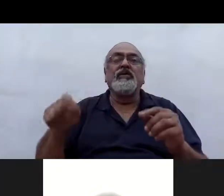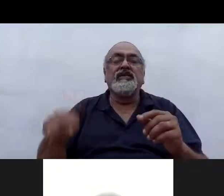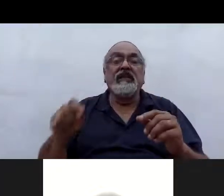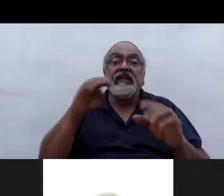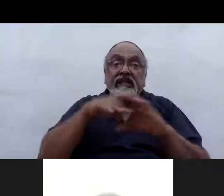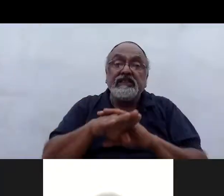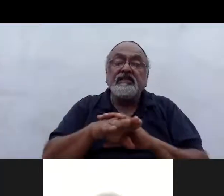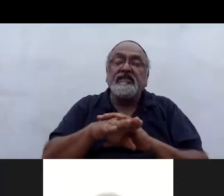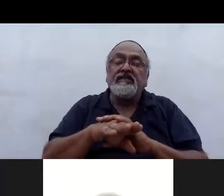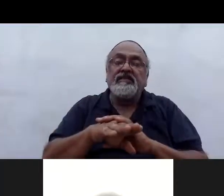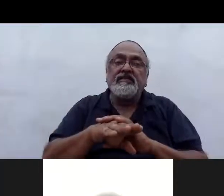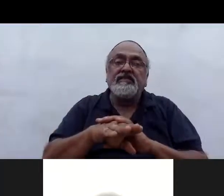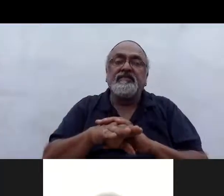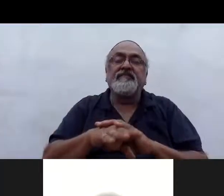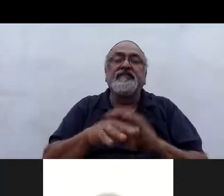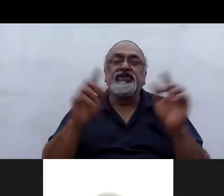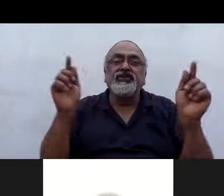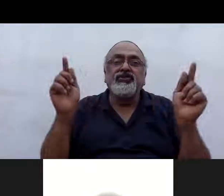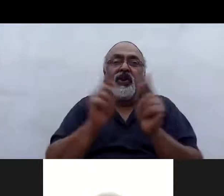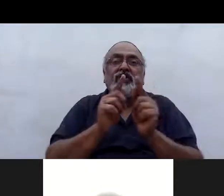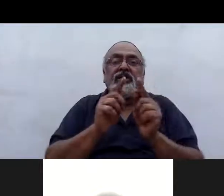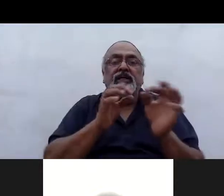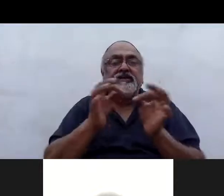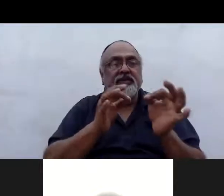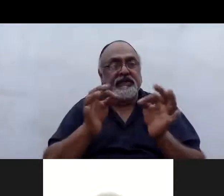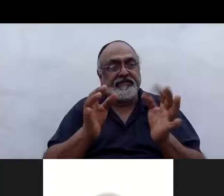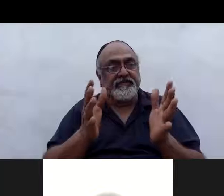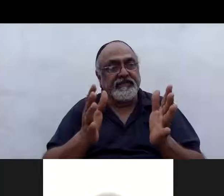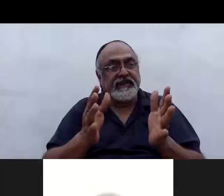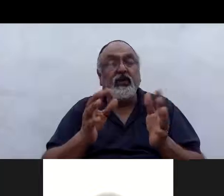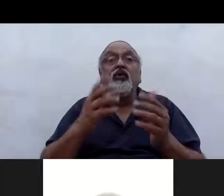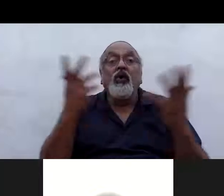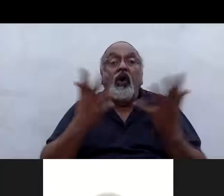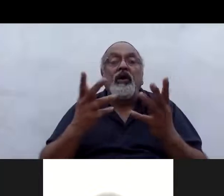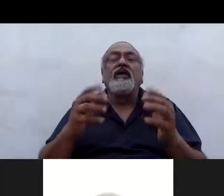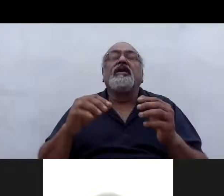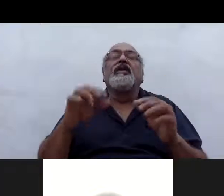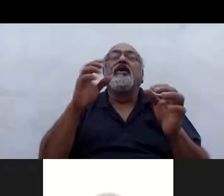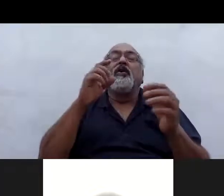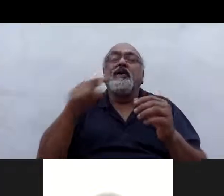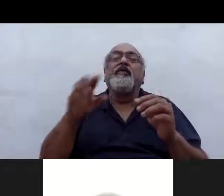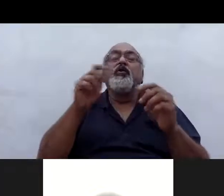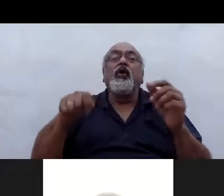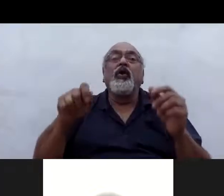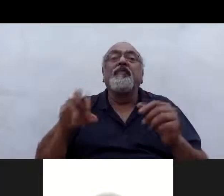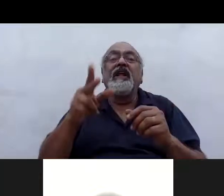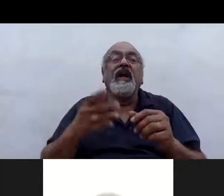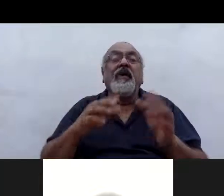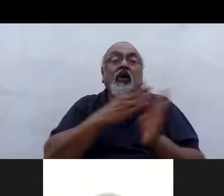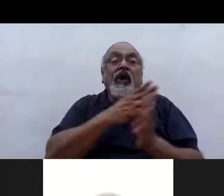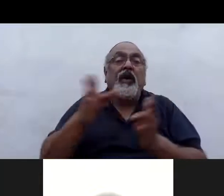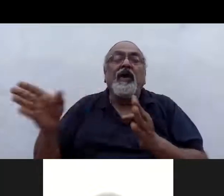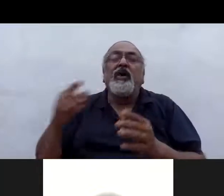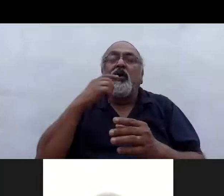topic you will introduce in gist. You are not going to write what is a contempt of court, what are the types of contempt of court.